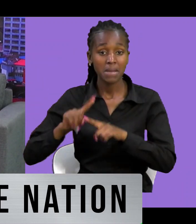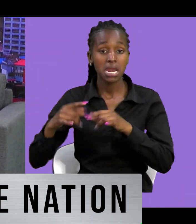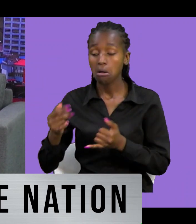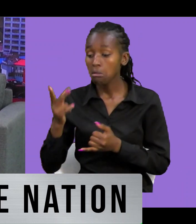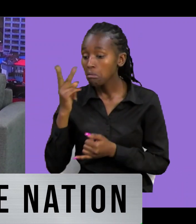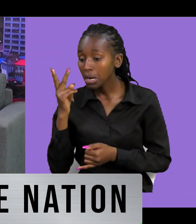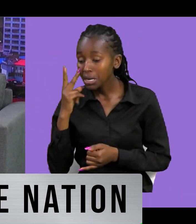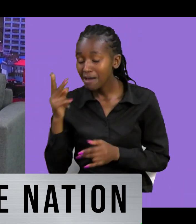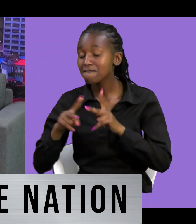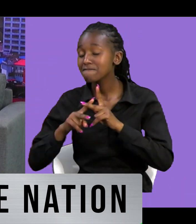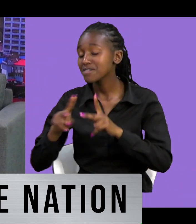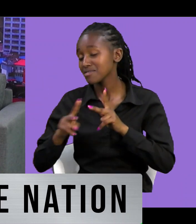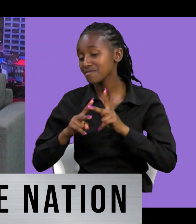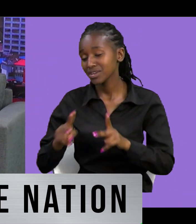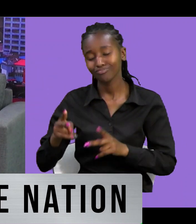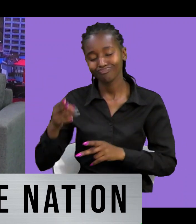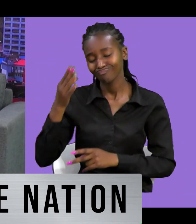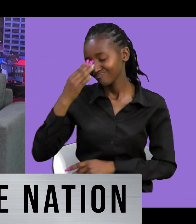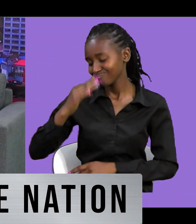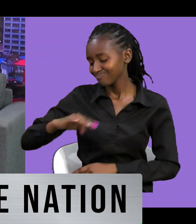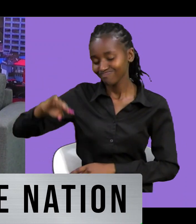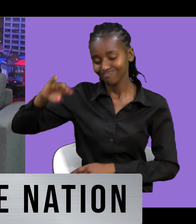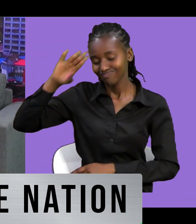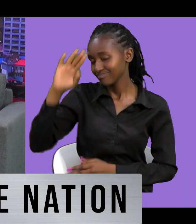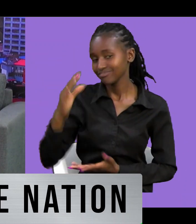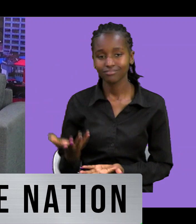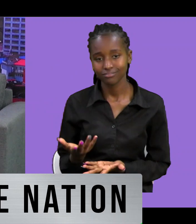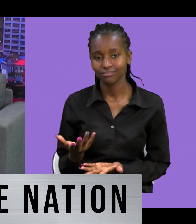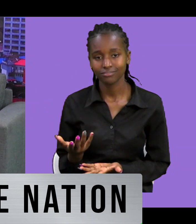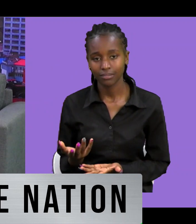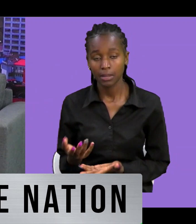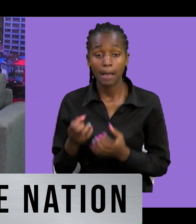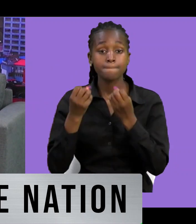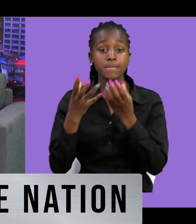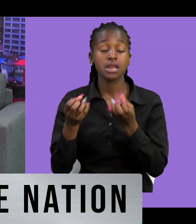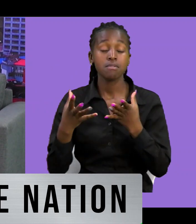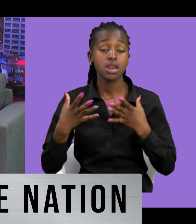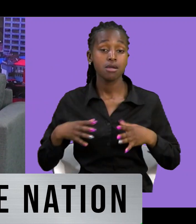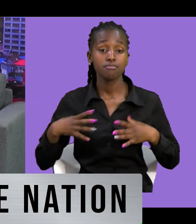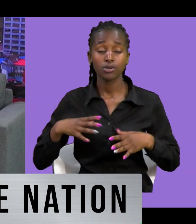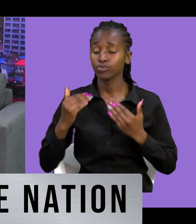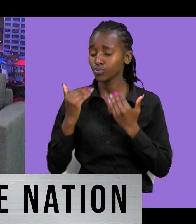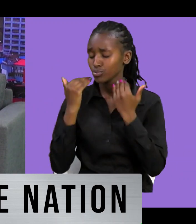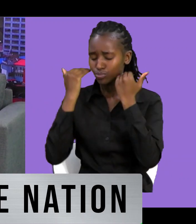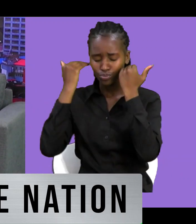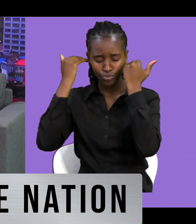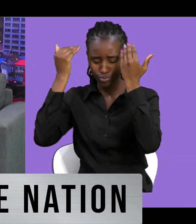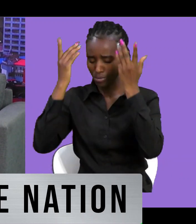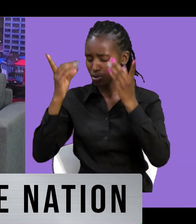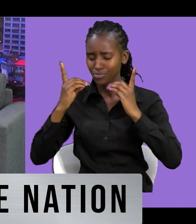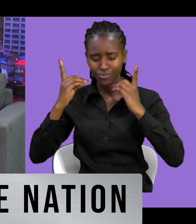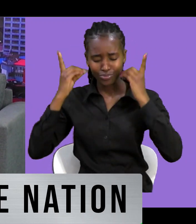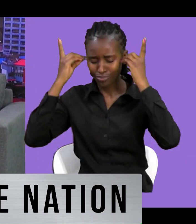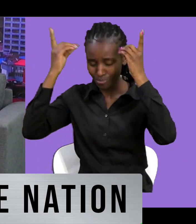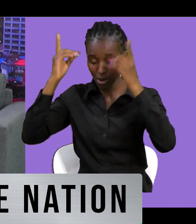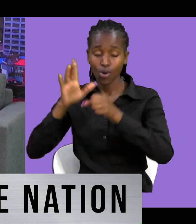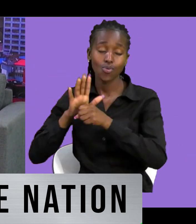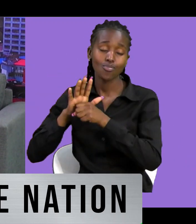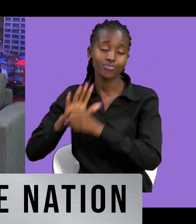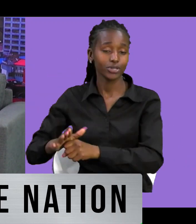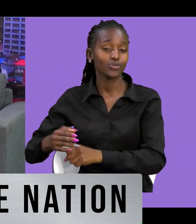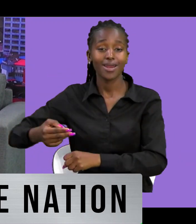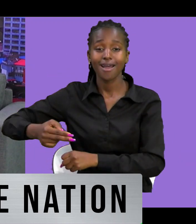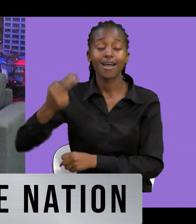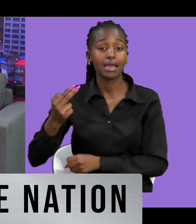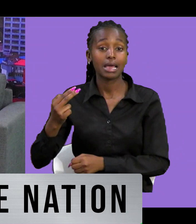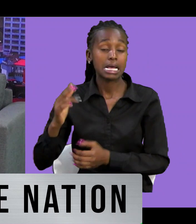Only to come and find disappointment at the end of it all. People are stressed, people are depressed, people are oppressed. People are even,